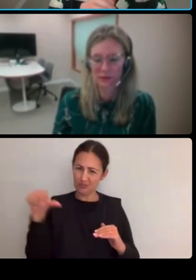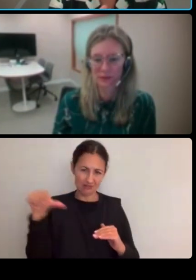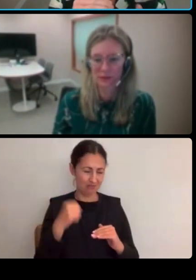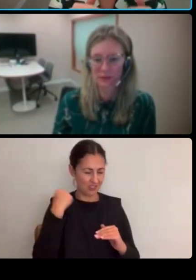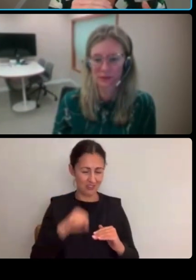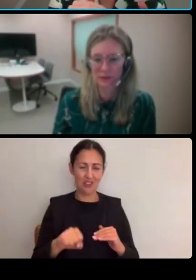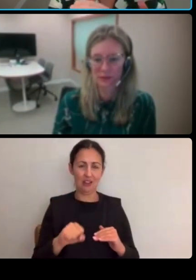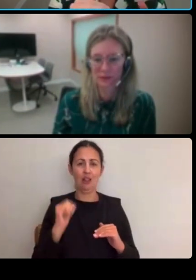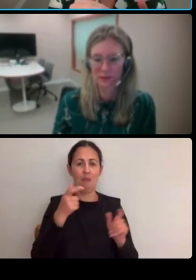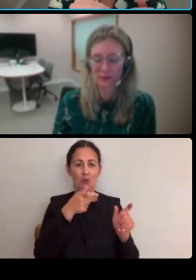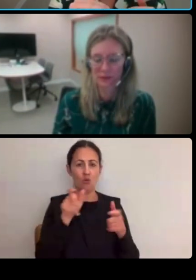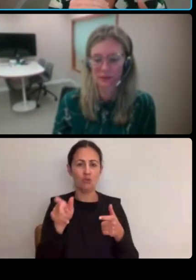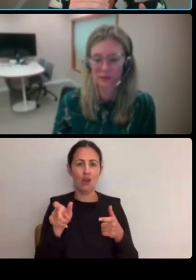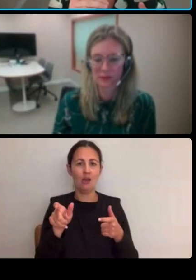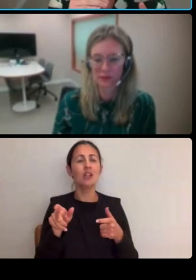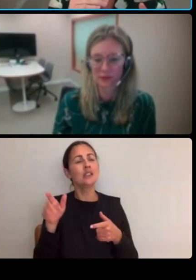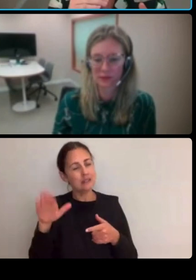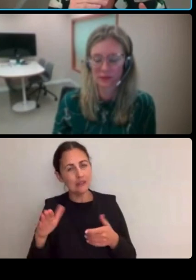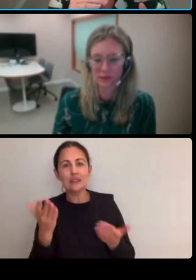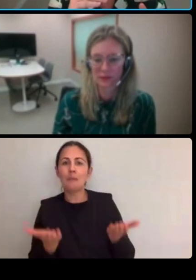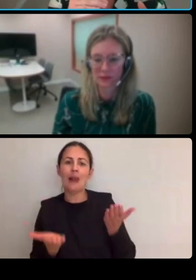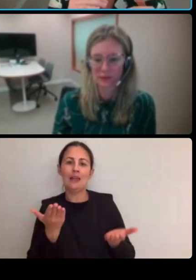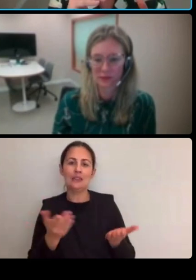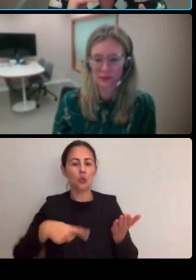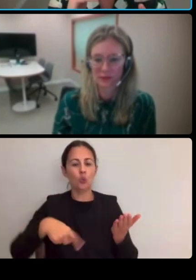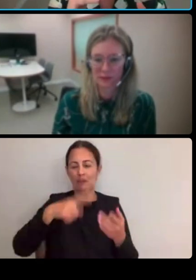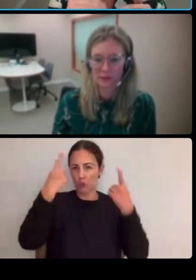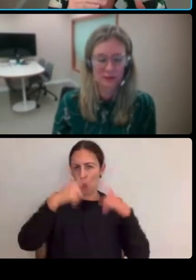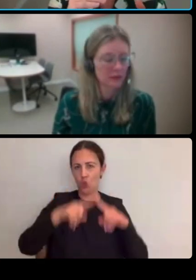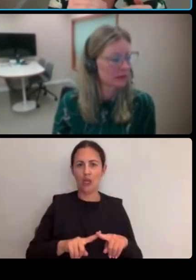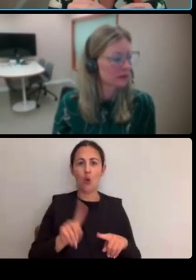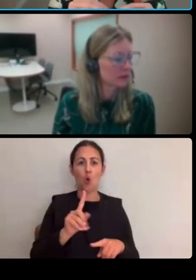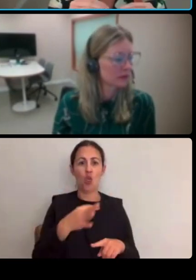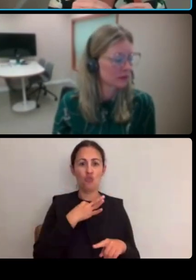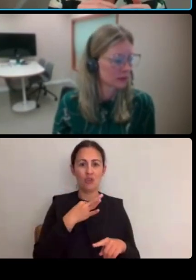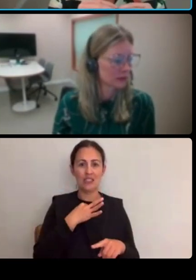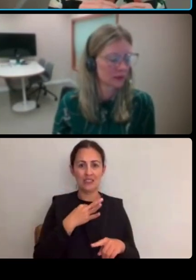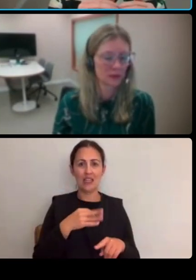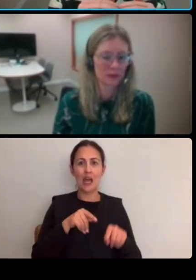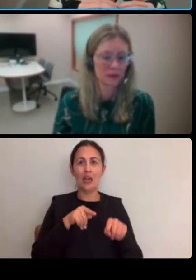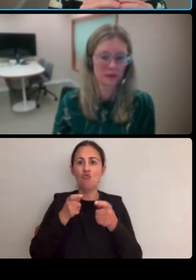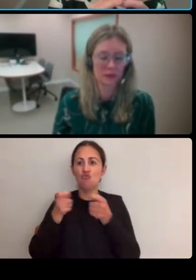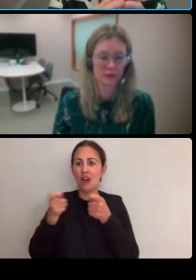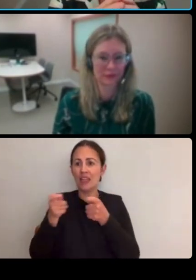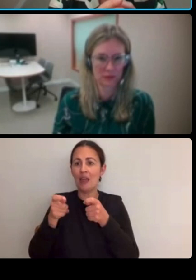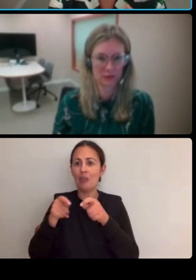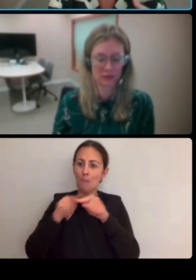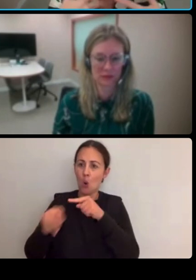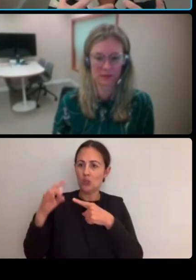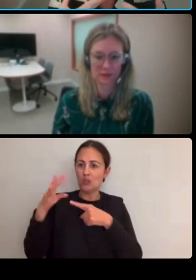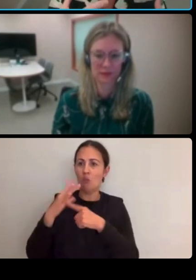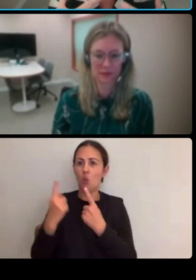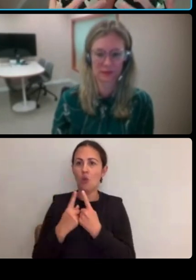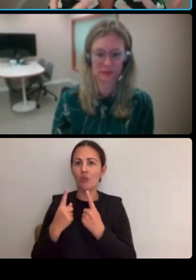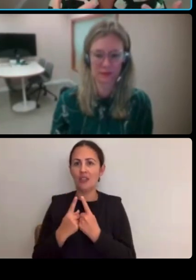But as I said, it's always a balance as to mean we want to regulate what matters, not just regulate because it makes people